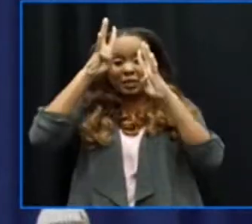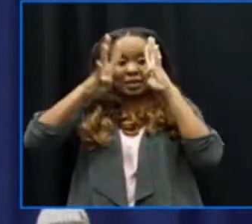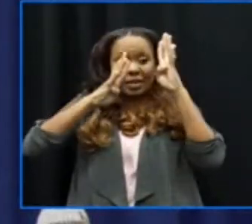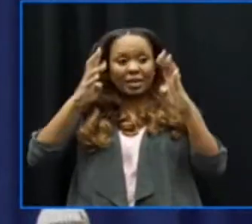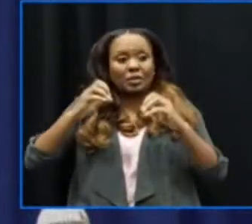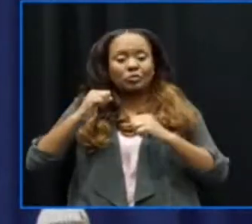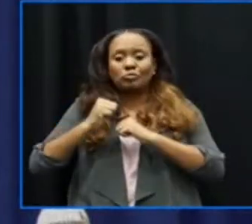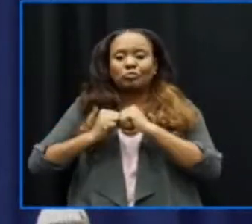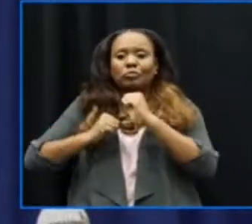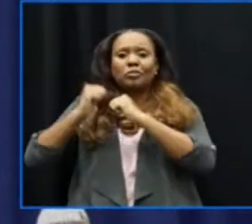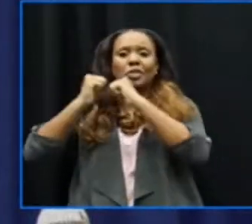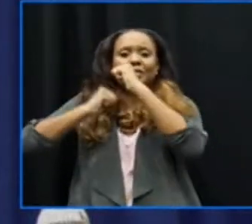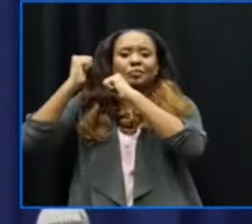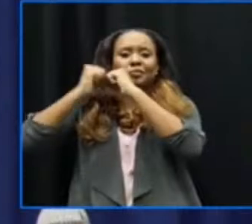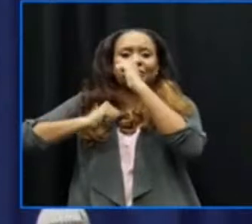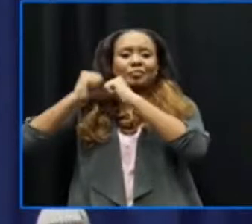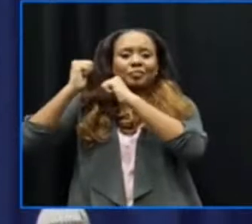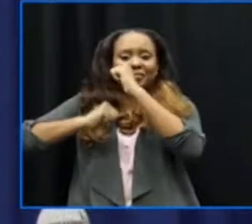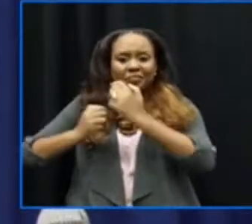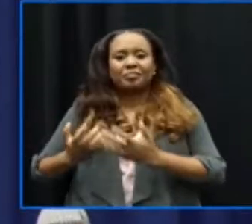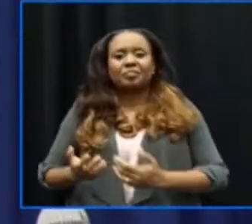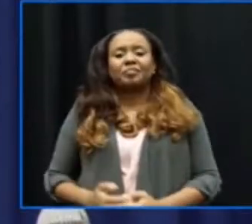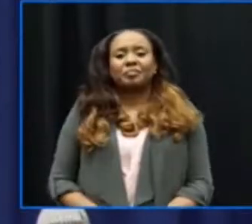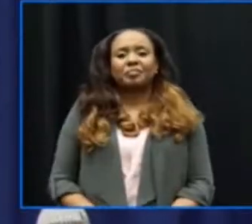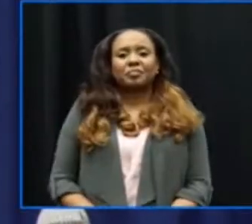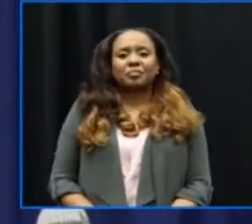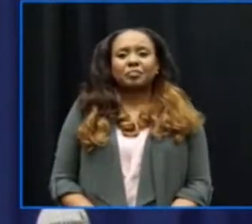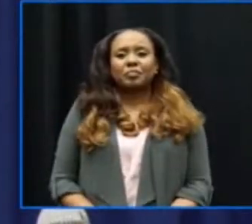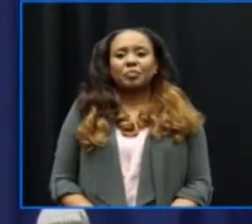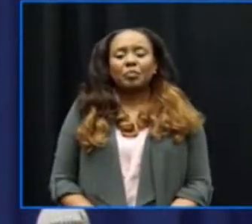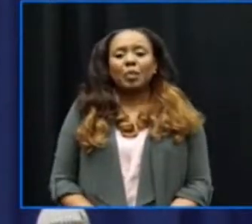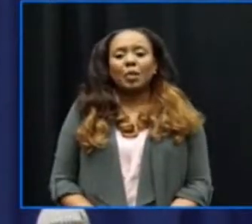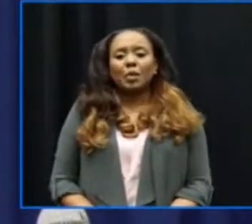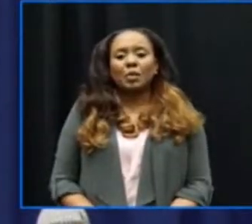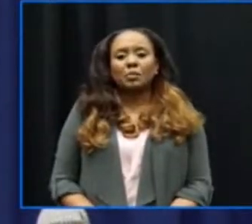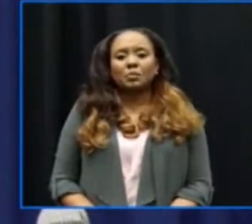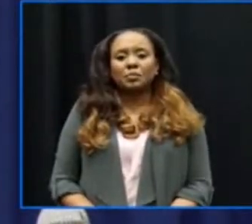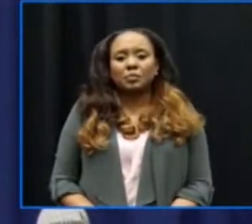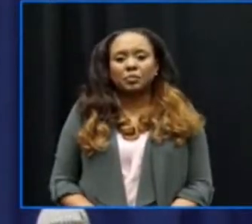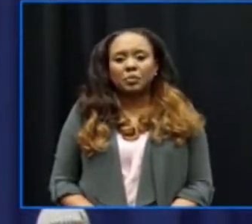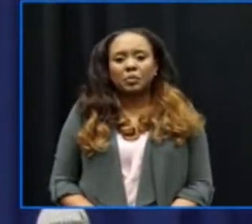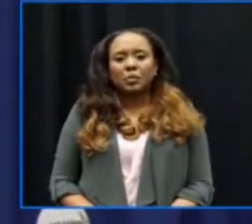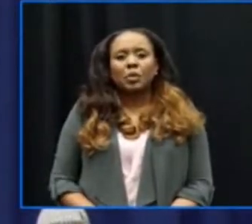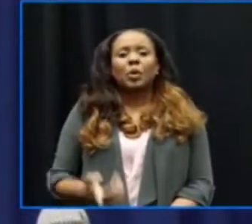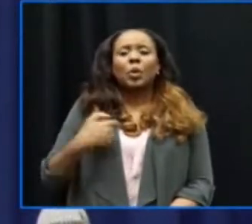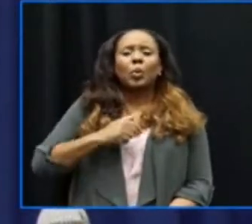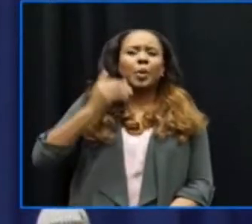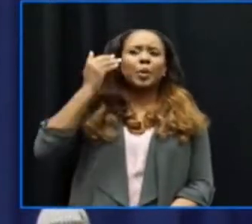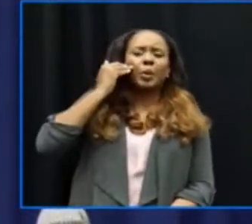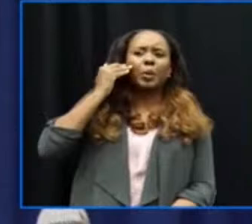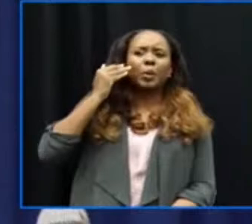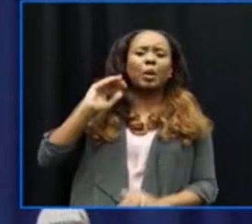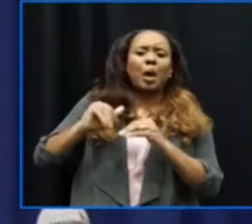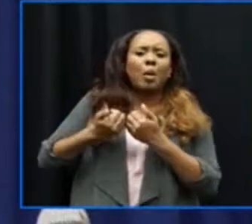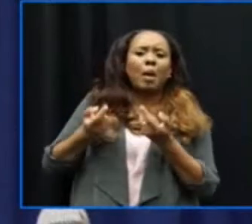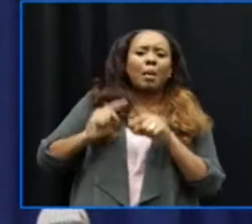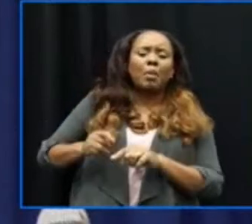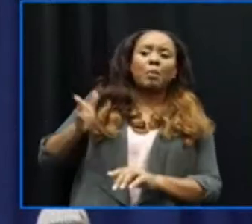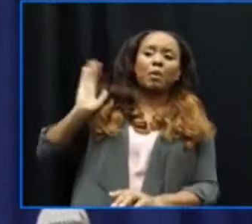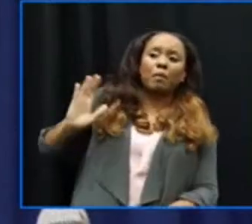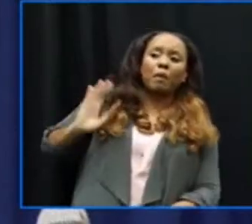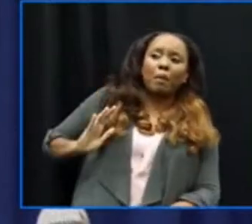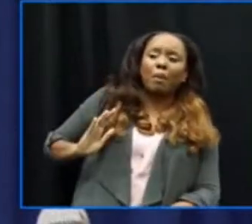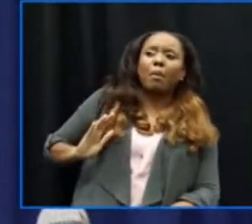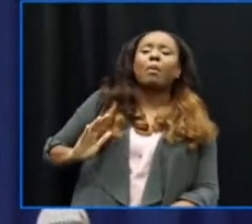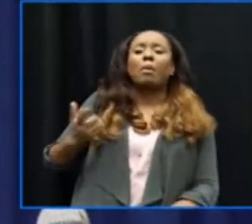essentially, that now with the benefit of hindsight, we would appreciate what kind of variables we need to